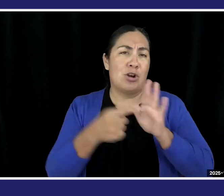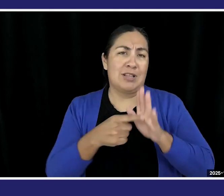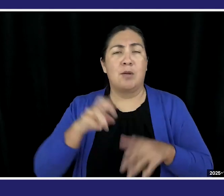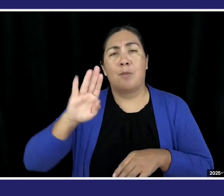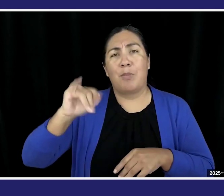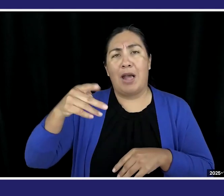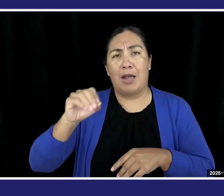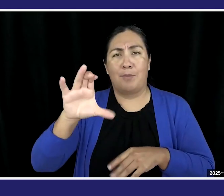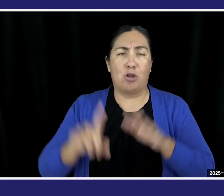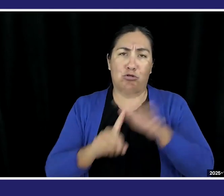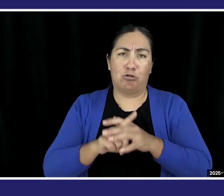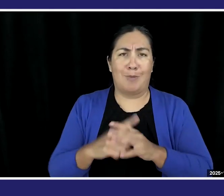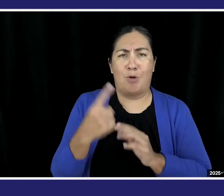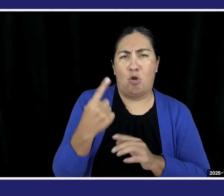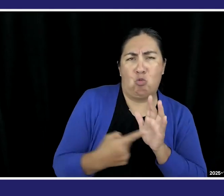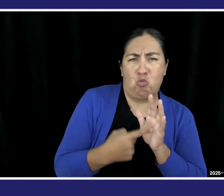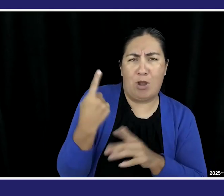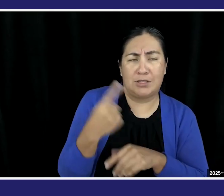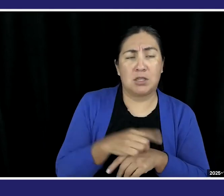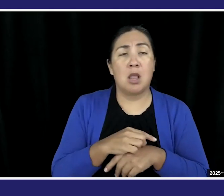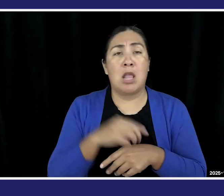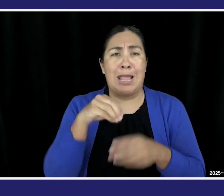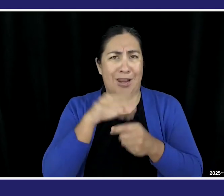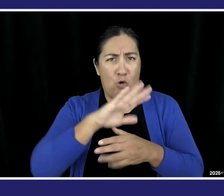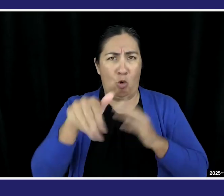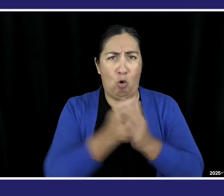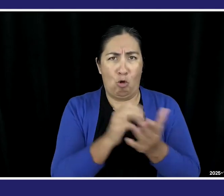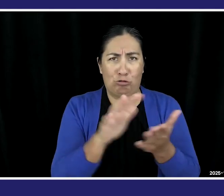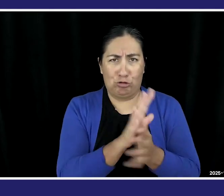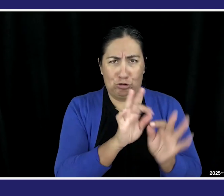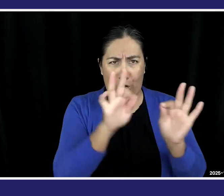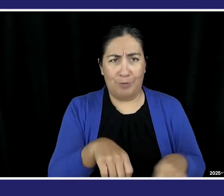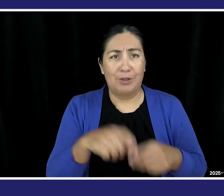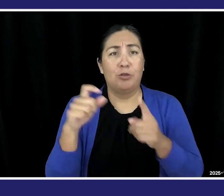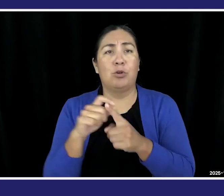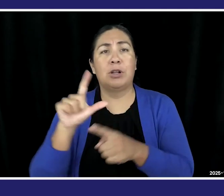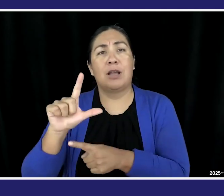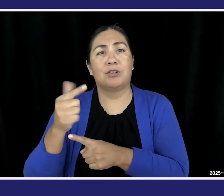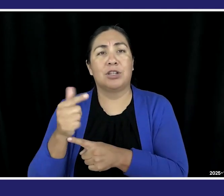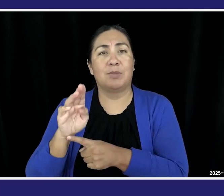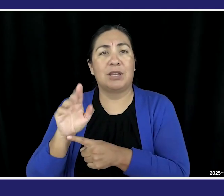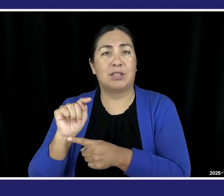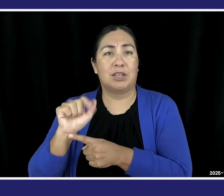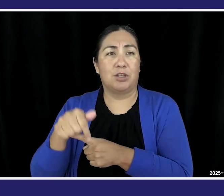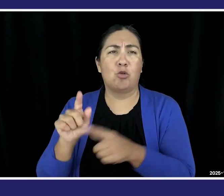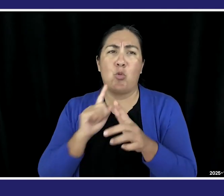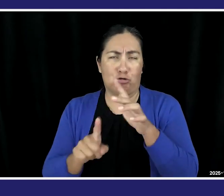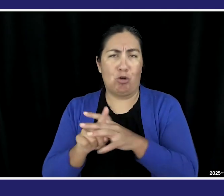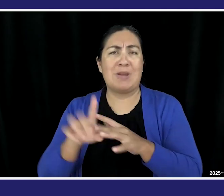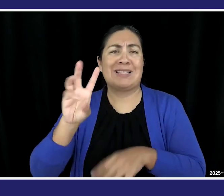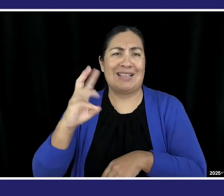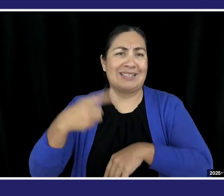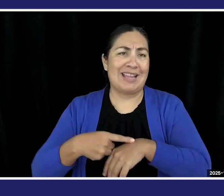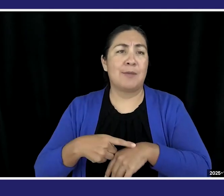entire document. The word LGBTQ plus appears 6 times, but 2 of those times are in the footnotes. The word Black